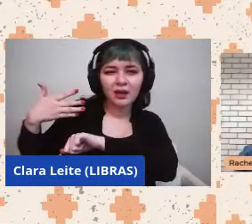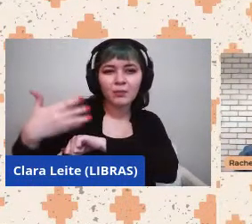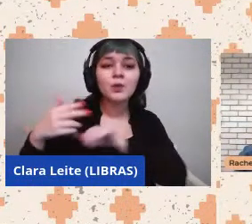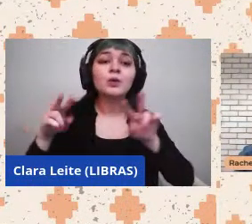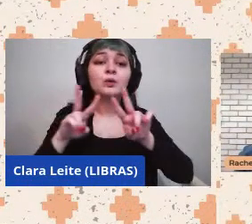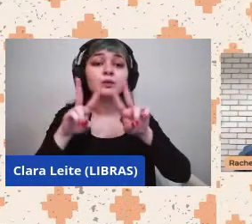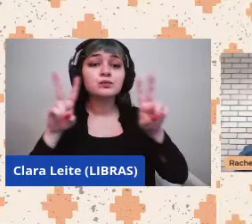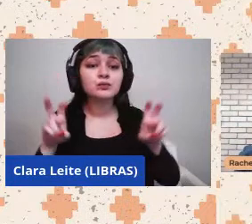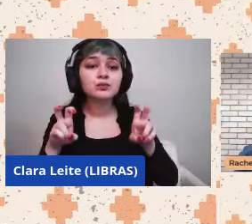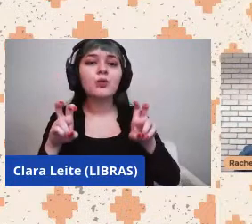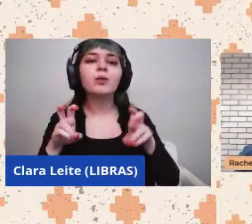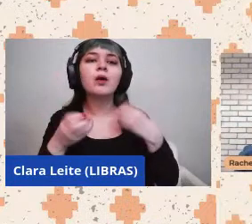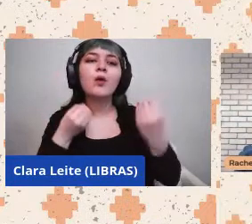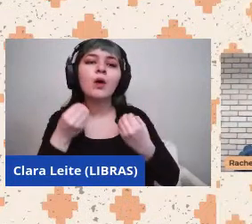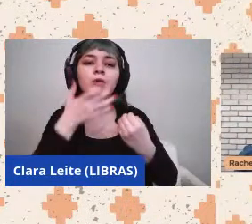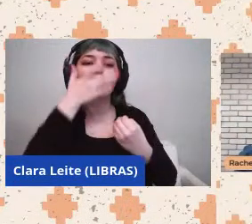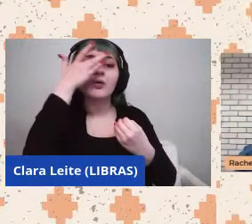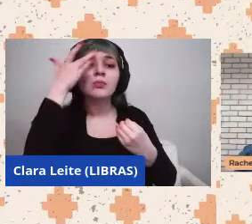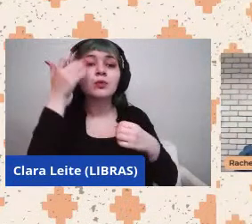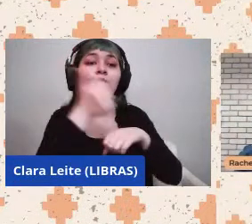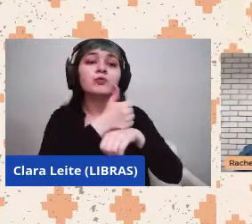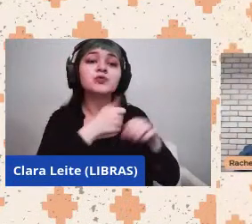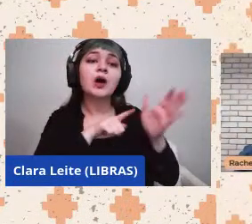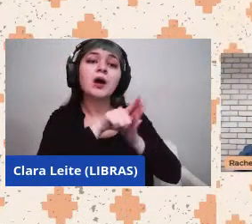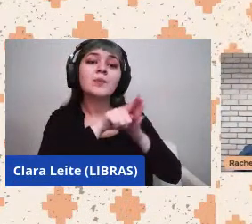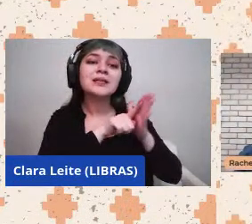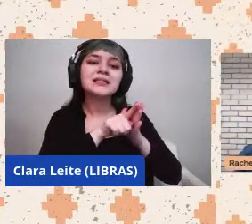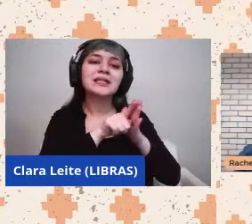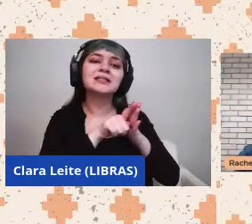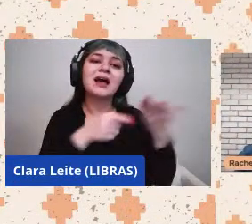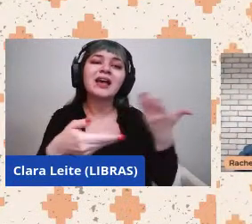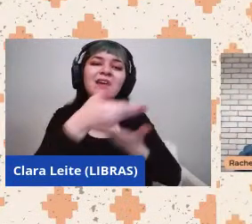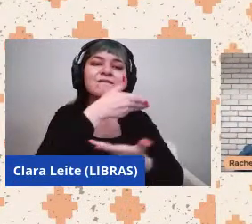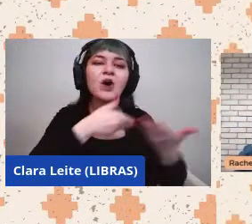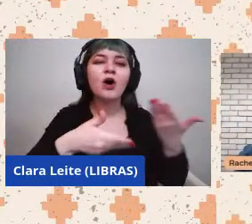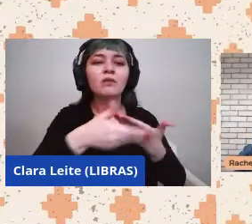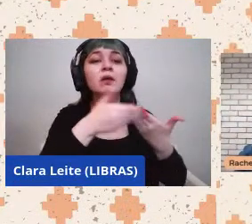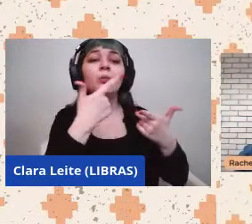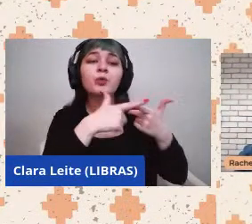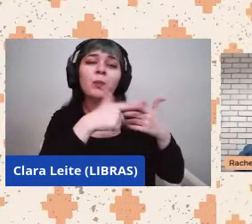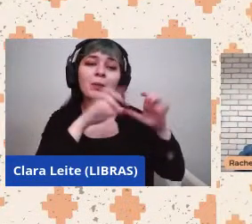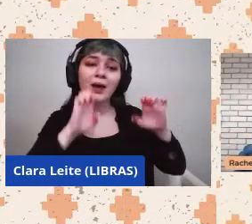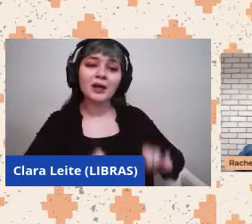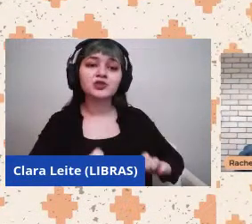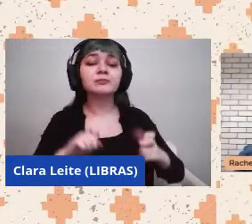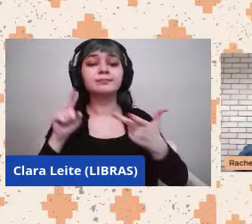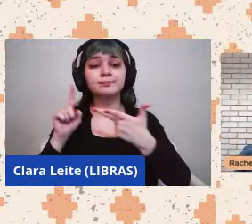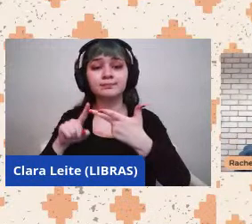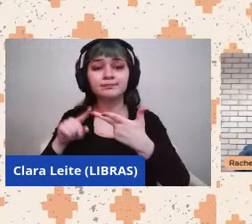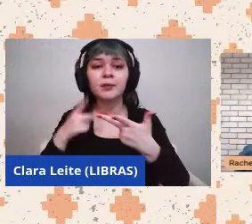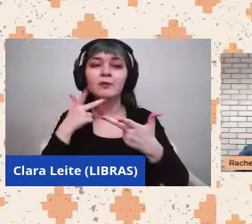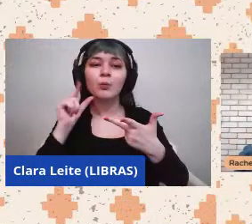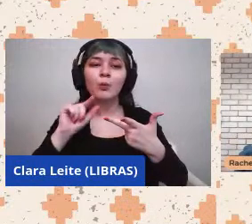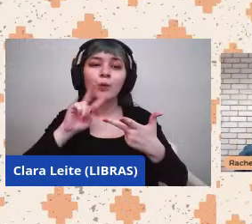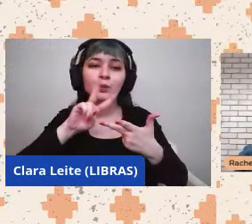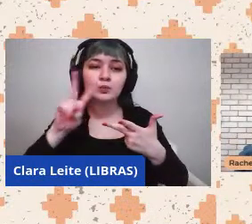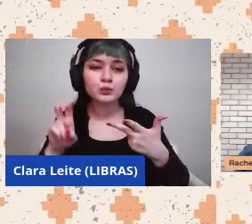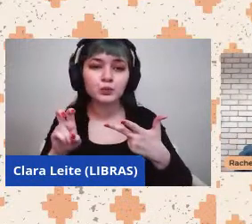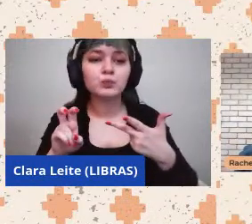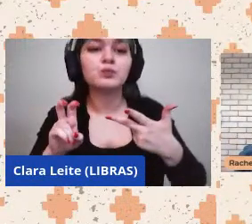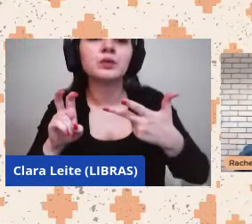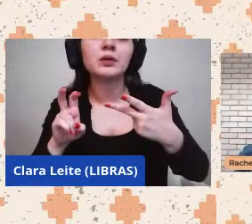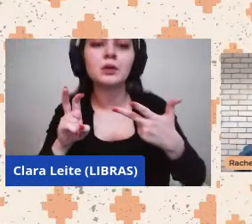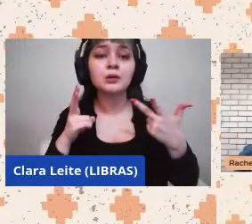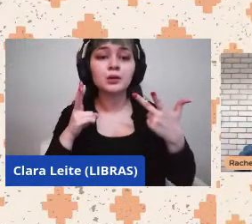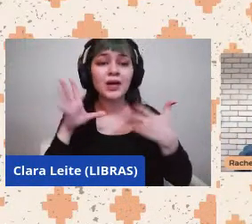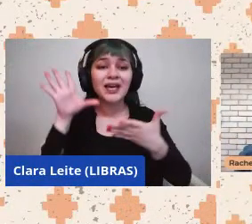to how researchers have engaged with ethical issues. Thirdly, I'm going to talk a little bit about